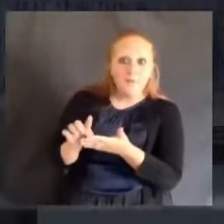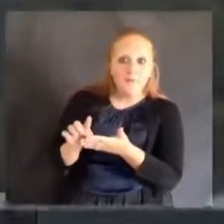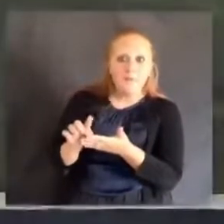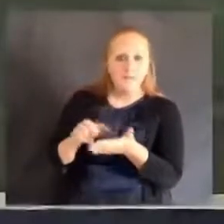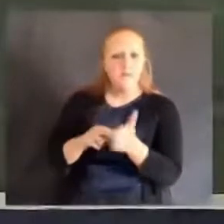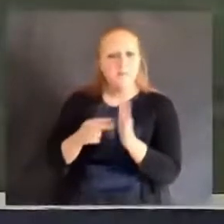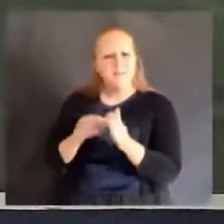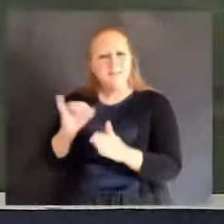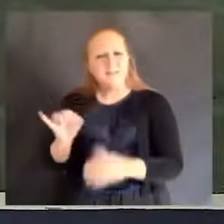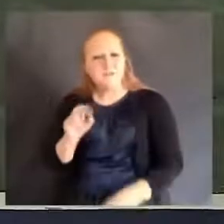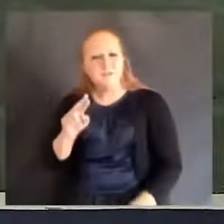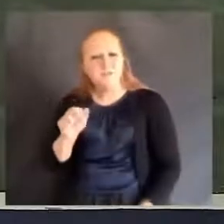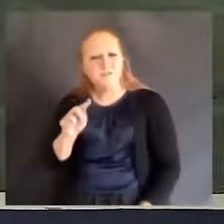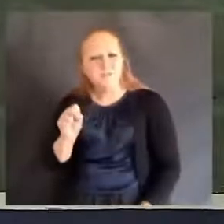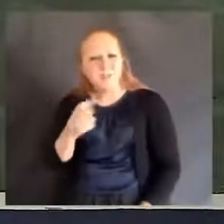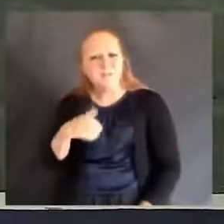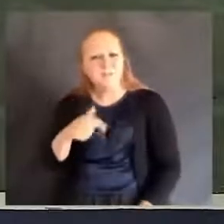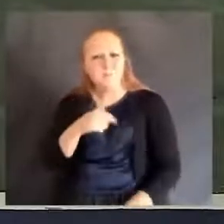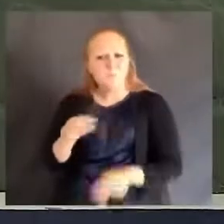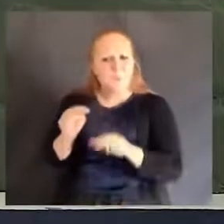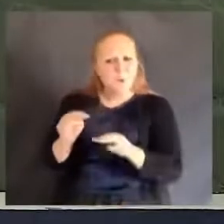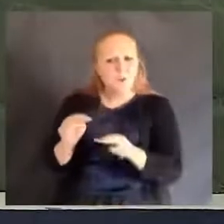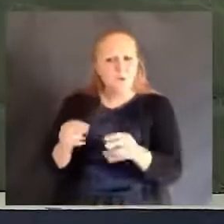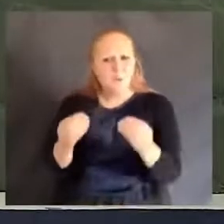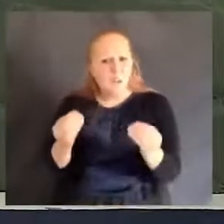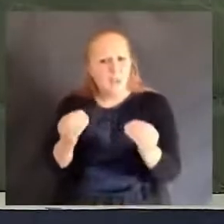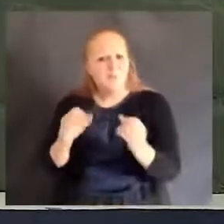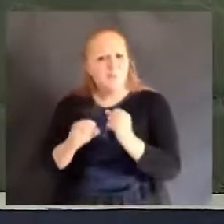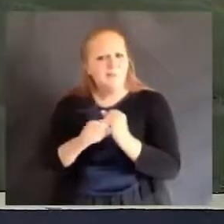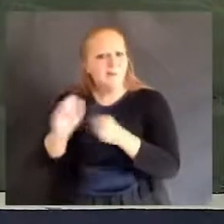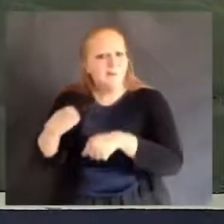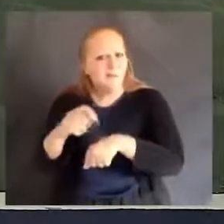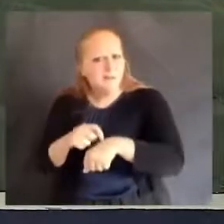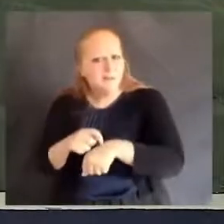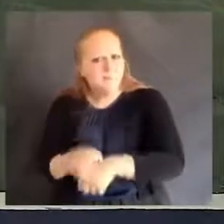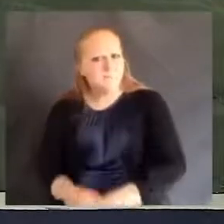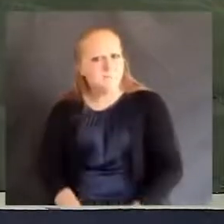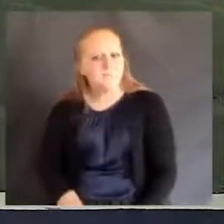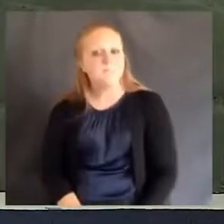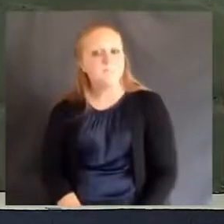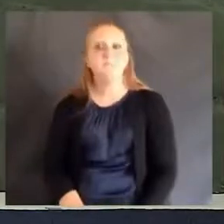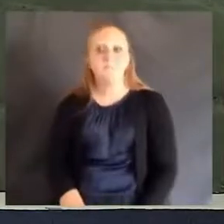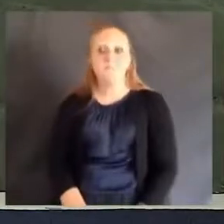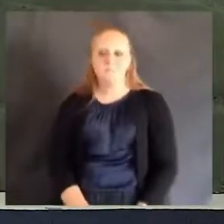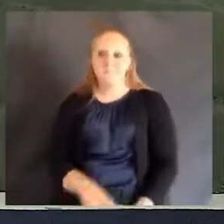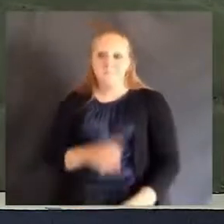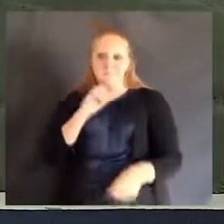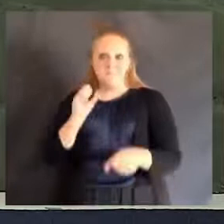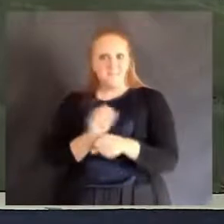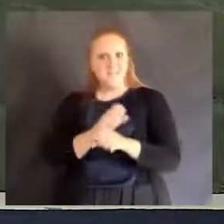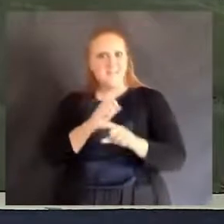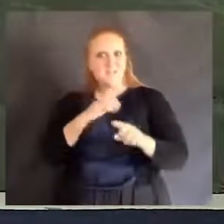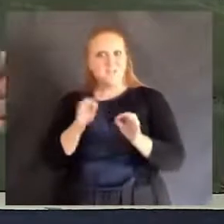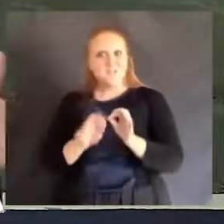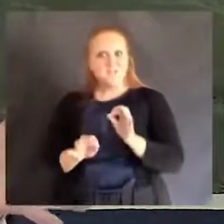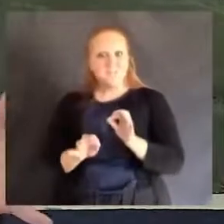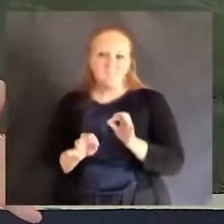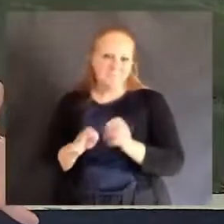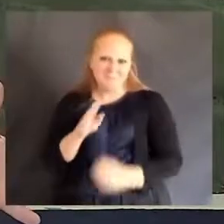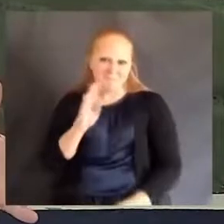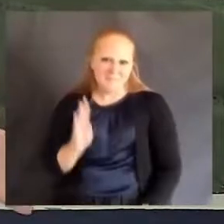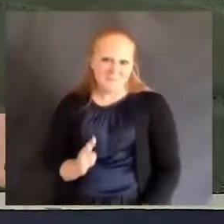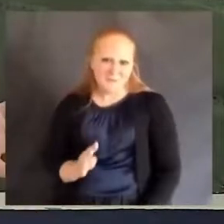rates? What is happening, because nothing is simple, what's happening is the